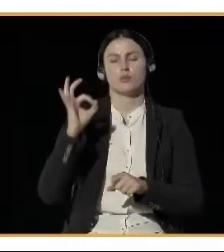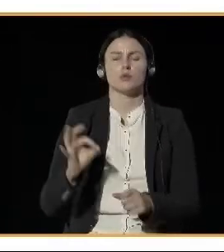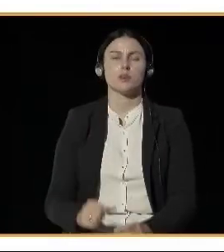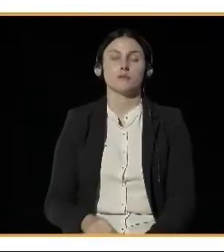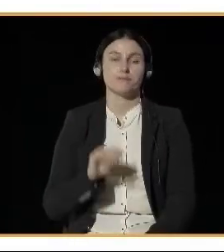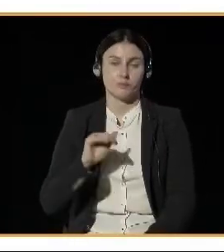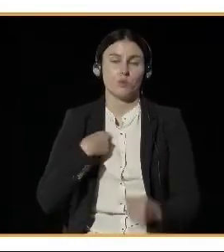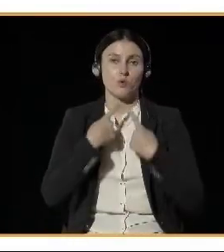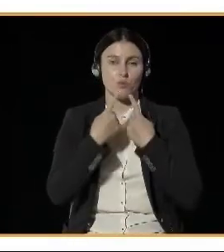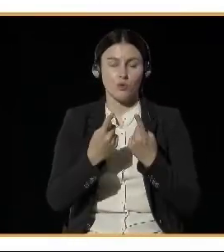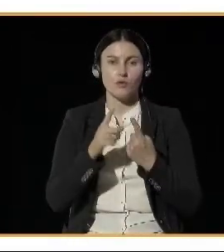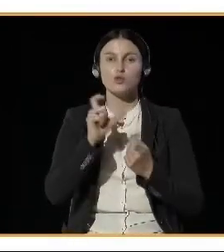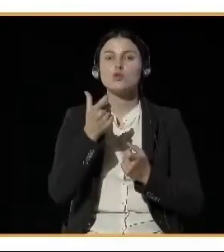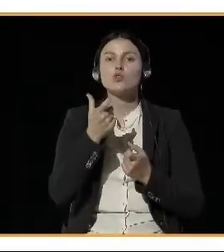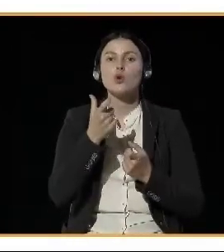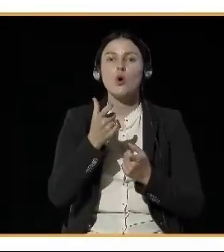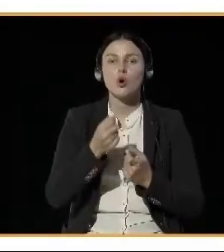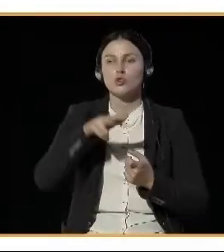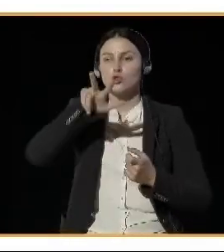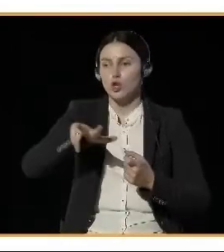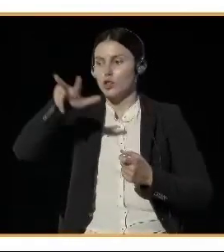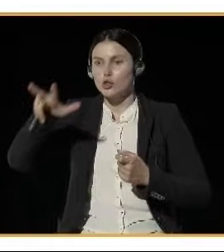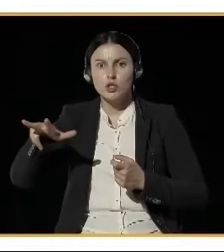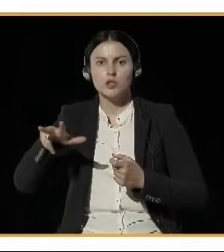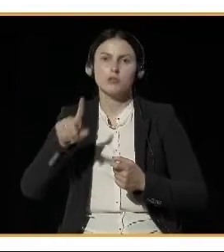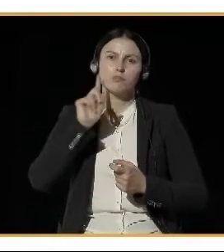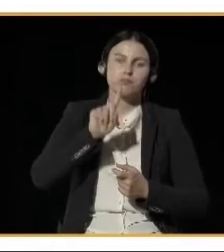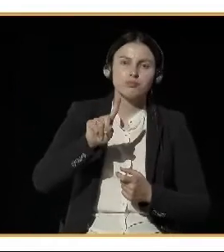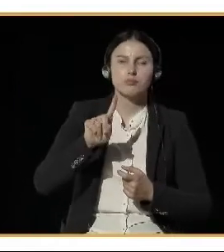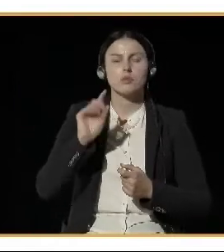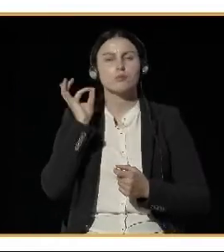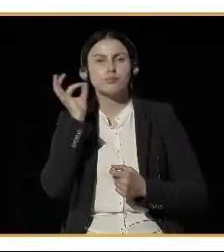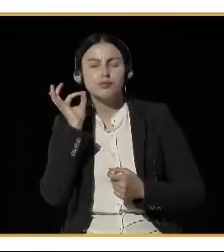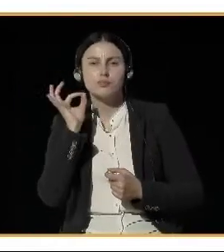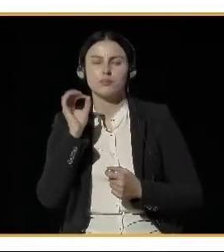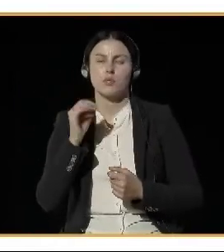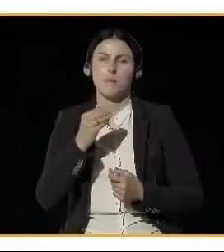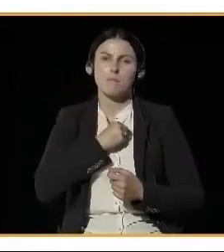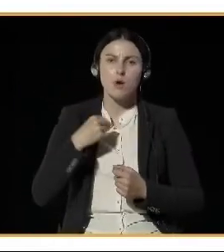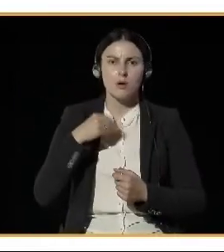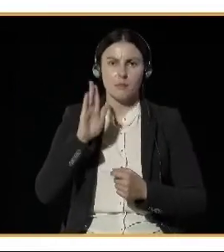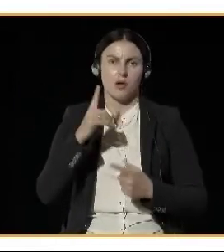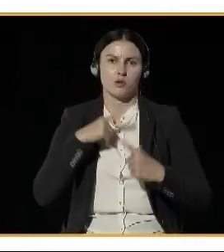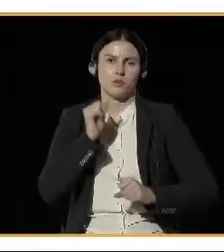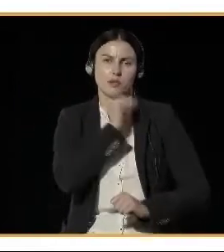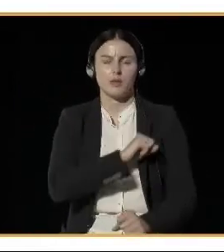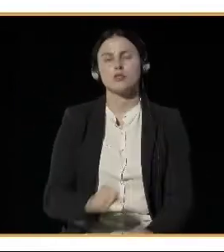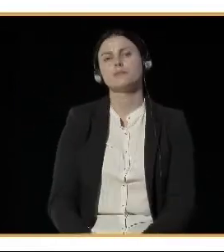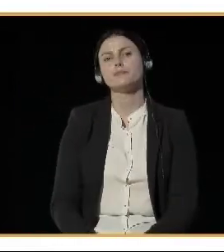every third Pole will be old. And it is, I have to admit, very